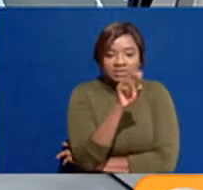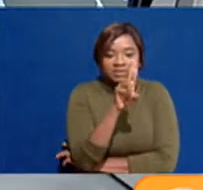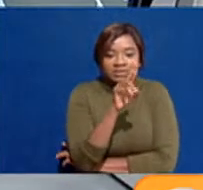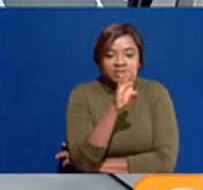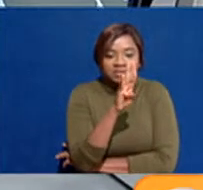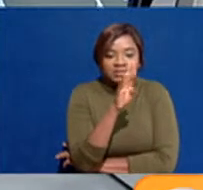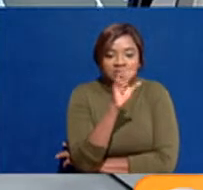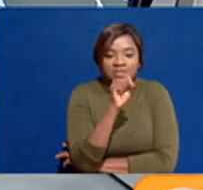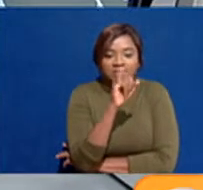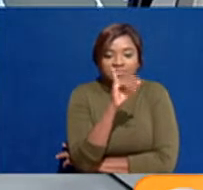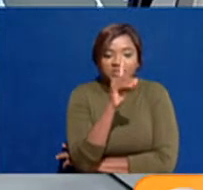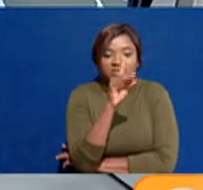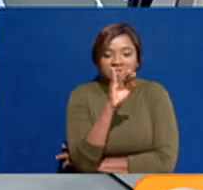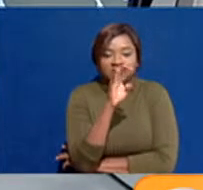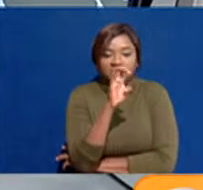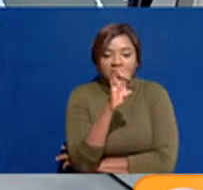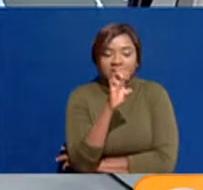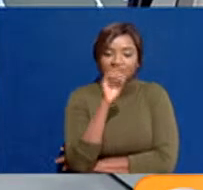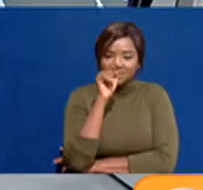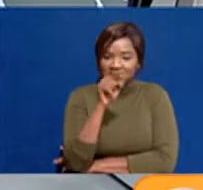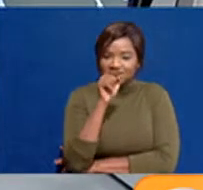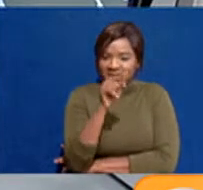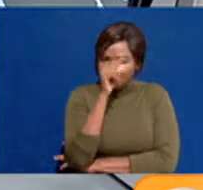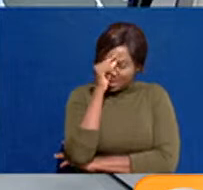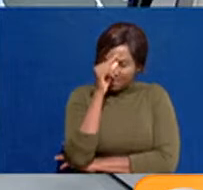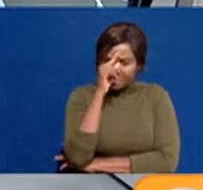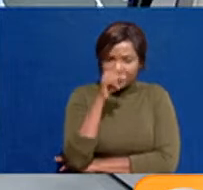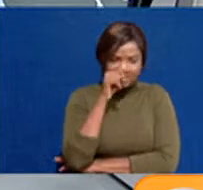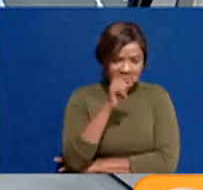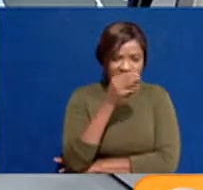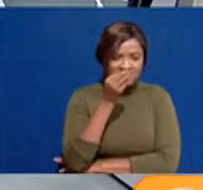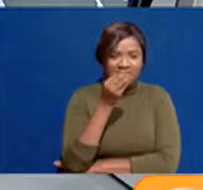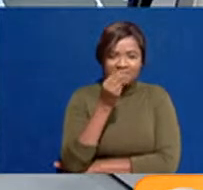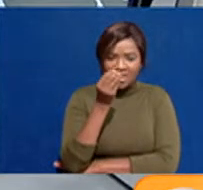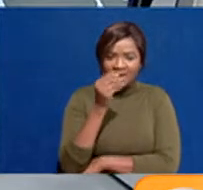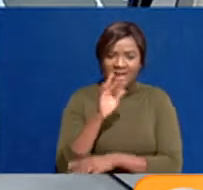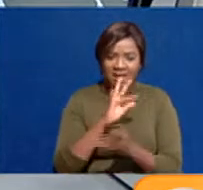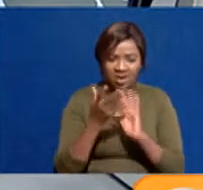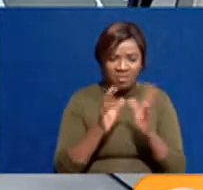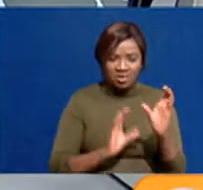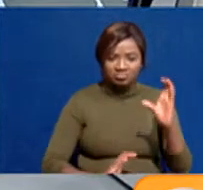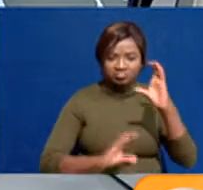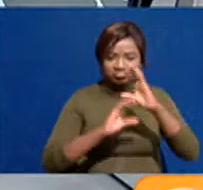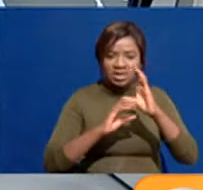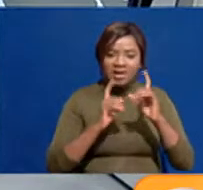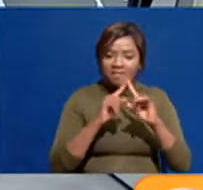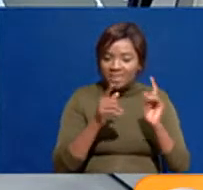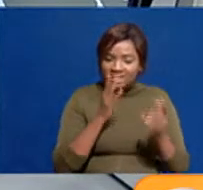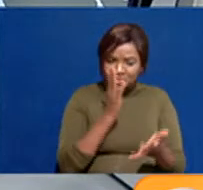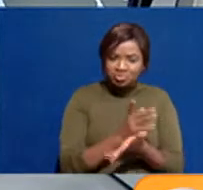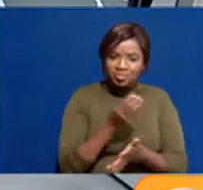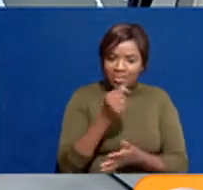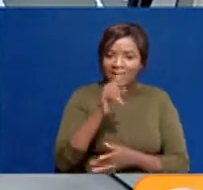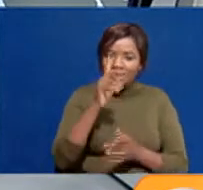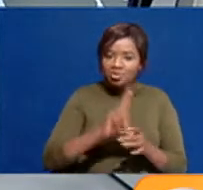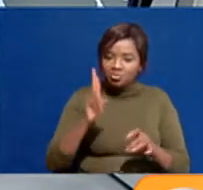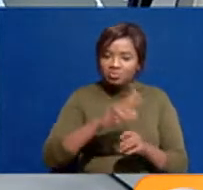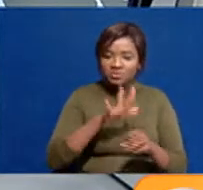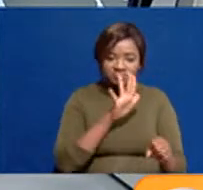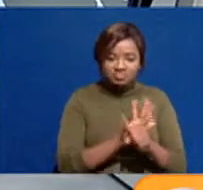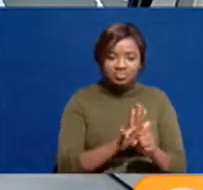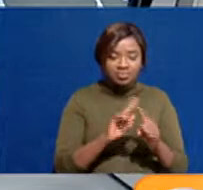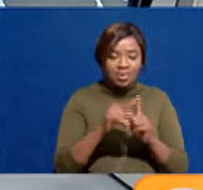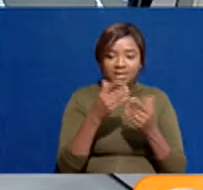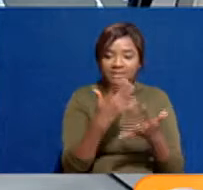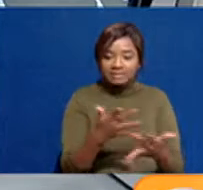a tune of around 34 billion Kenya shillings on subsidies. Yet the prices of unga was not going down. We need a sustainable